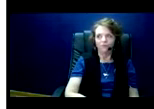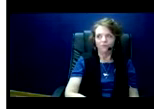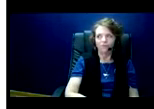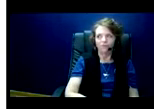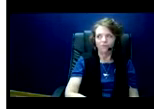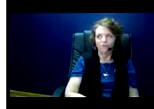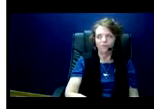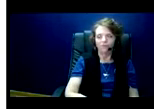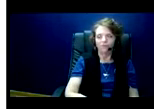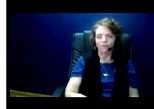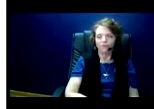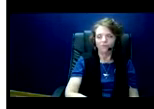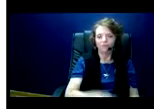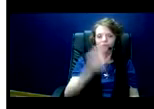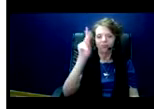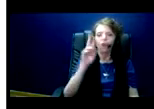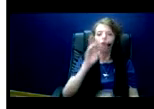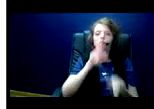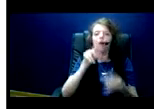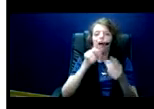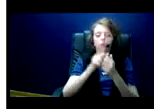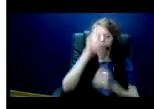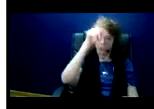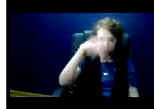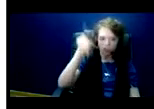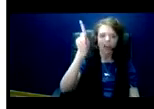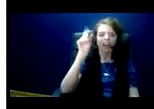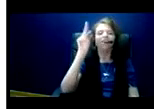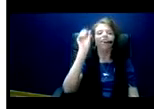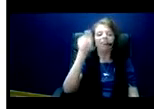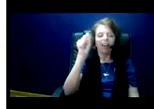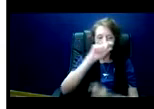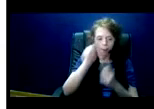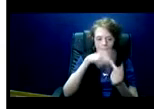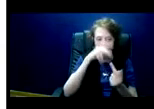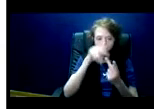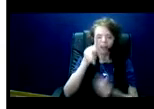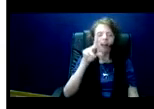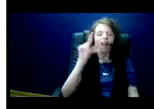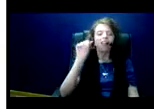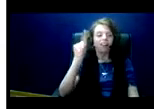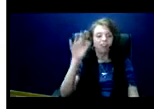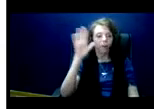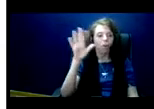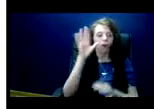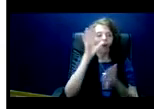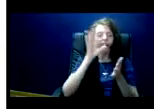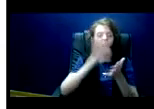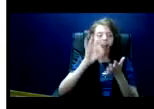and everyone will respond with check. Perfect. Exactly. So Linda will count us in, and then we'll all do it.